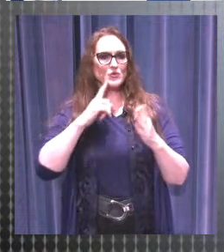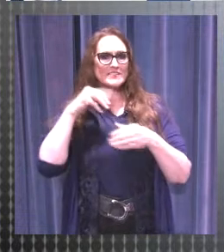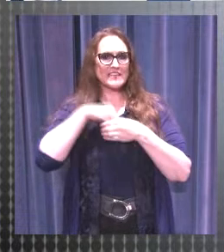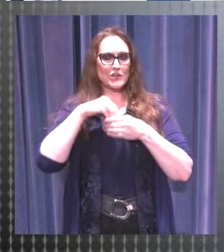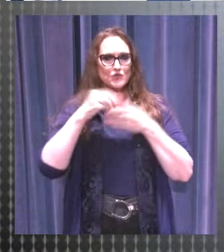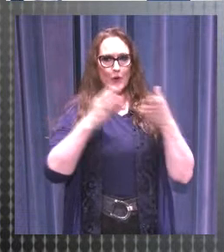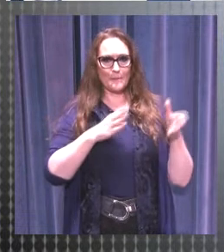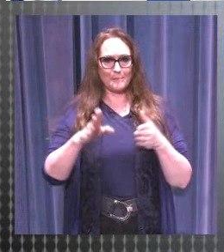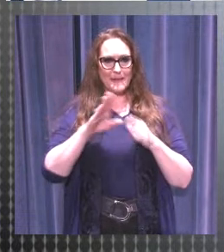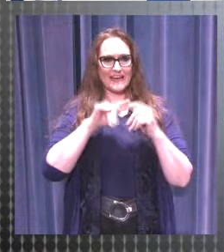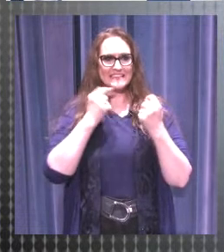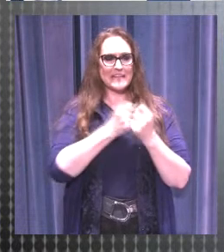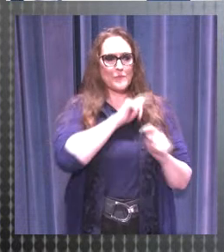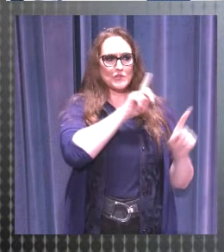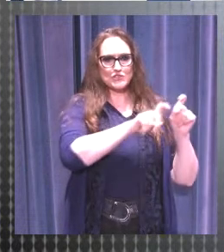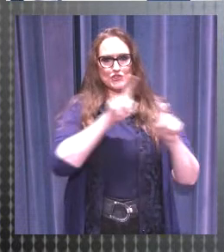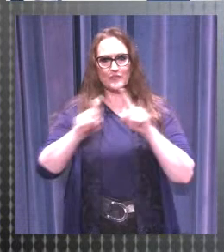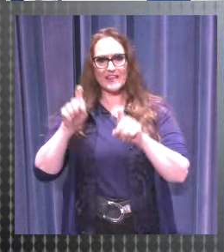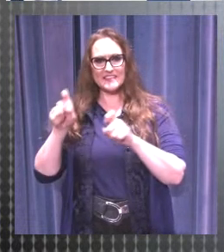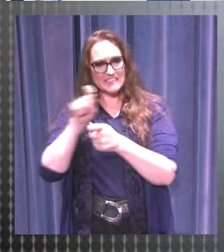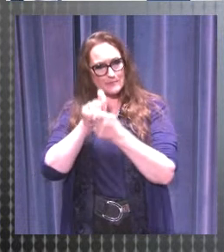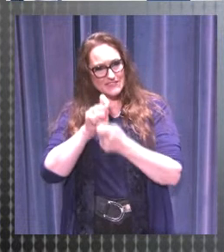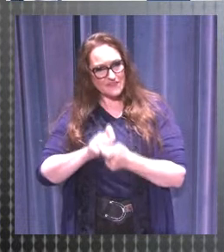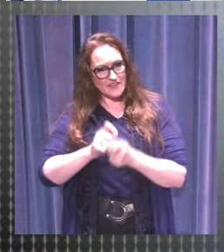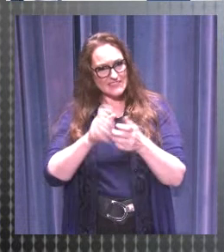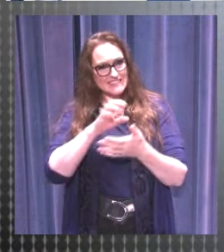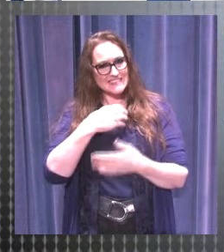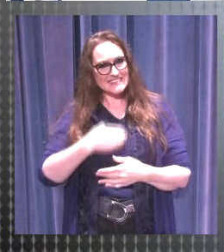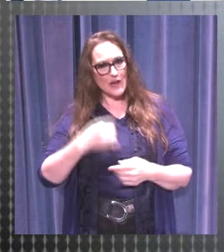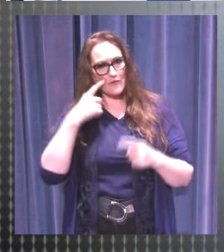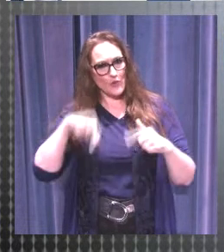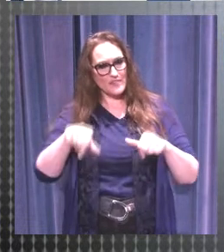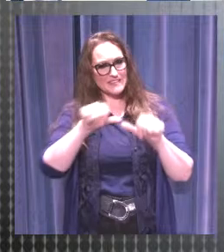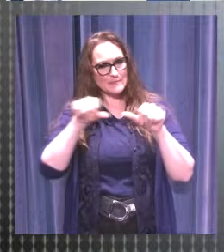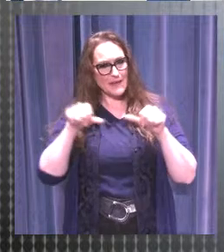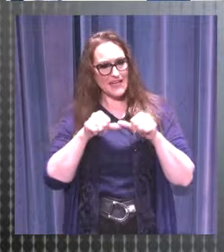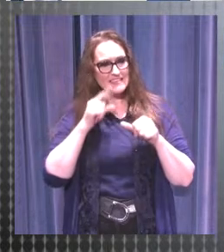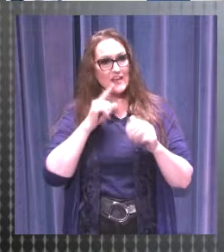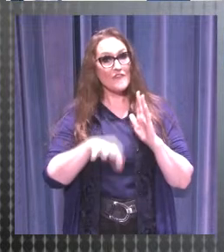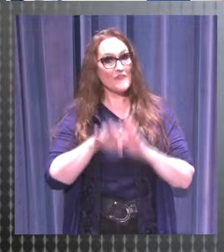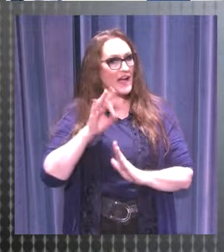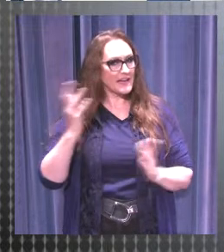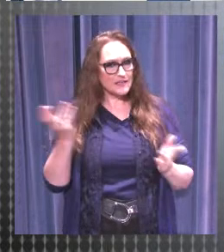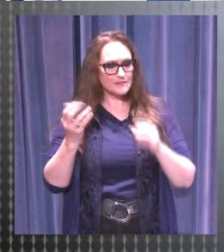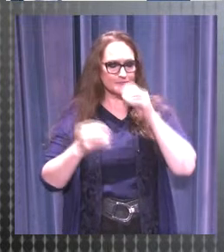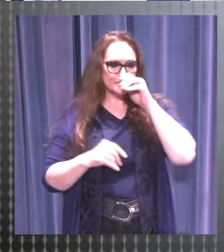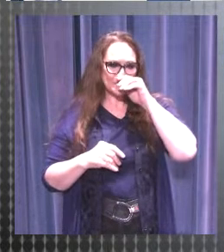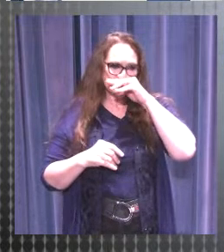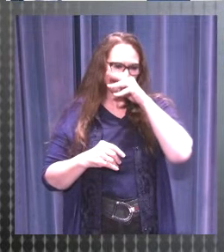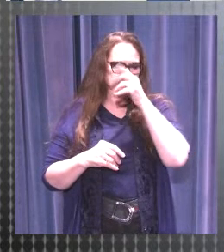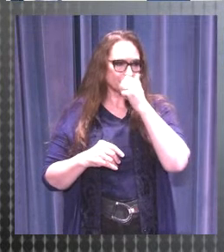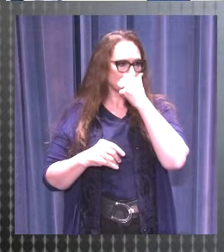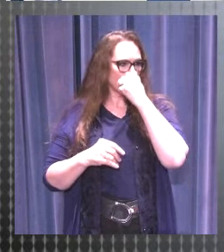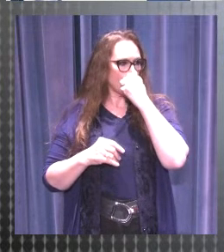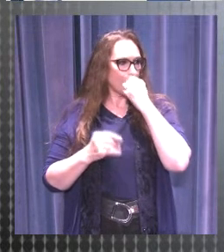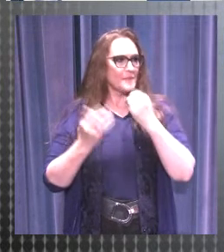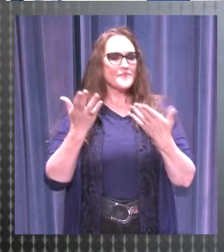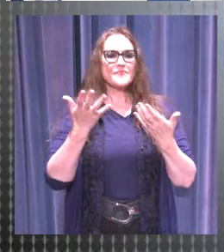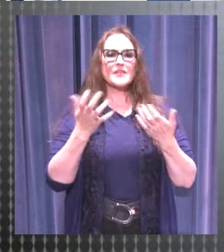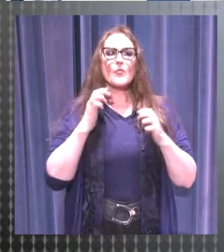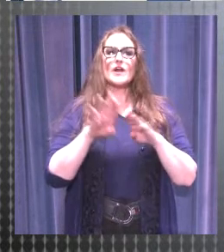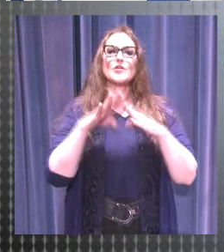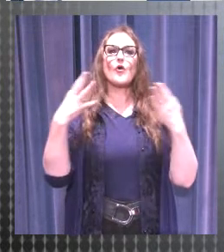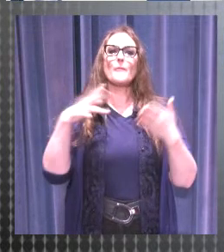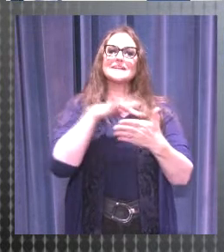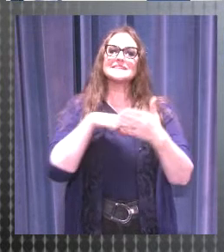were surveyed on the specifications desired for this space. The findings are as follows. They want an open study area